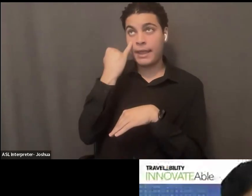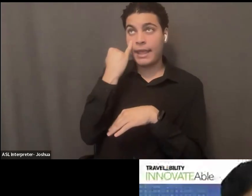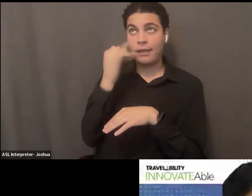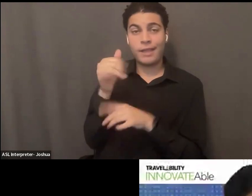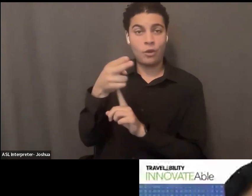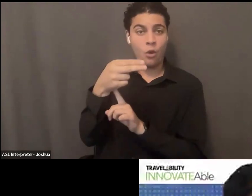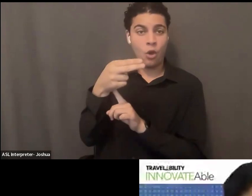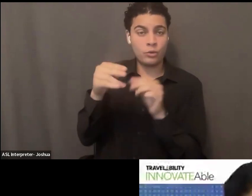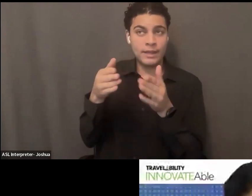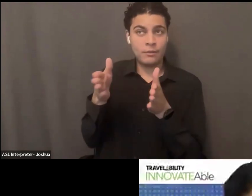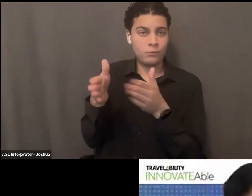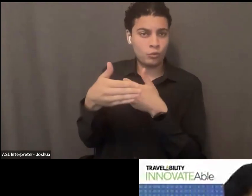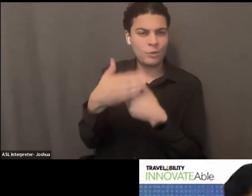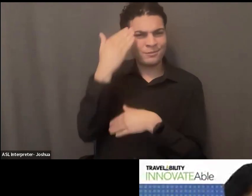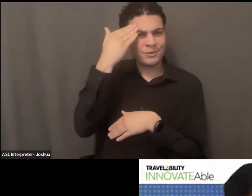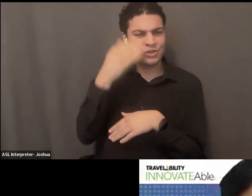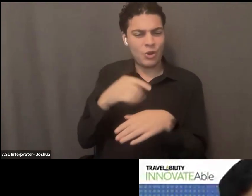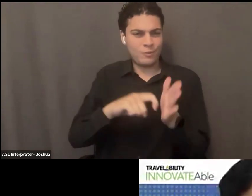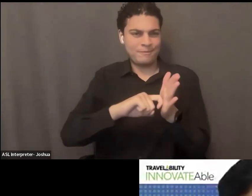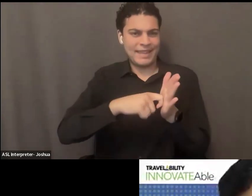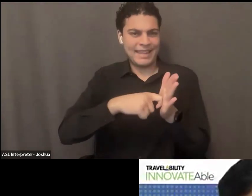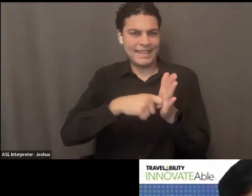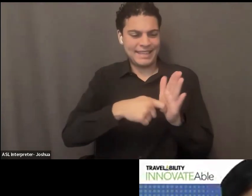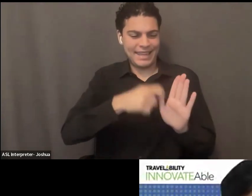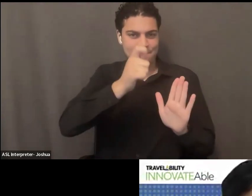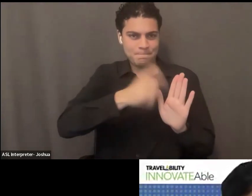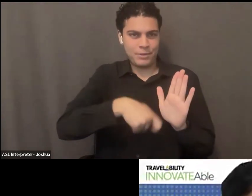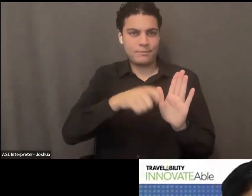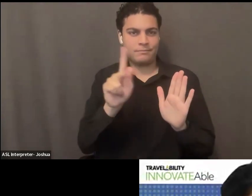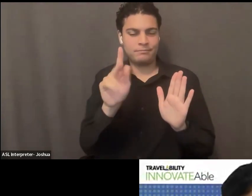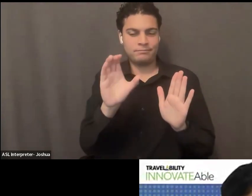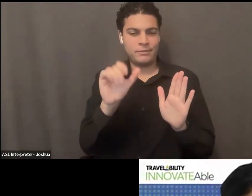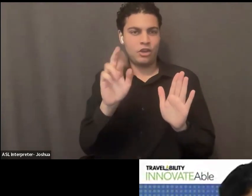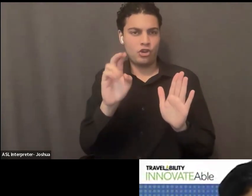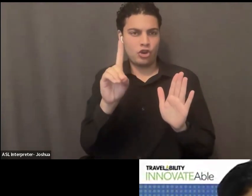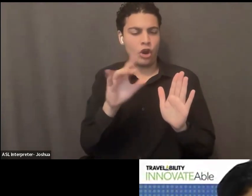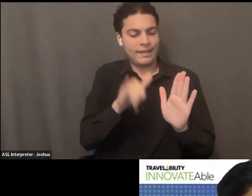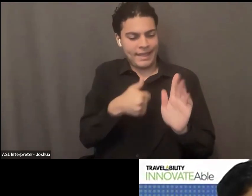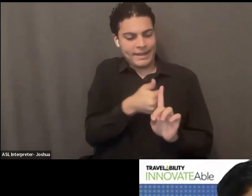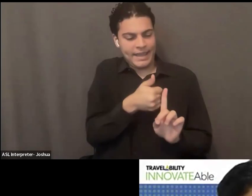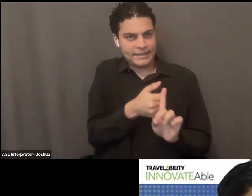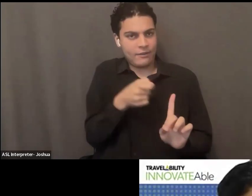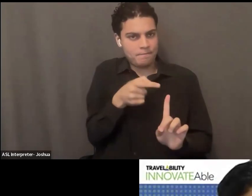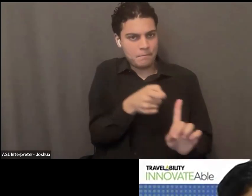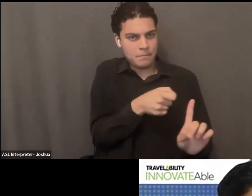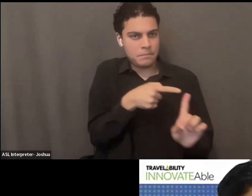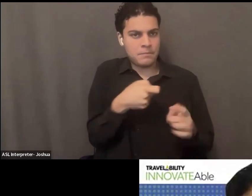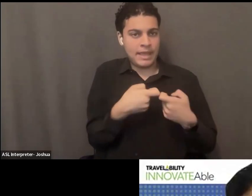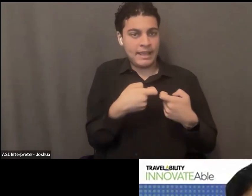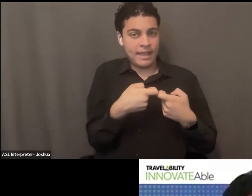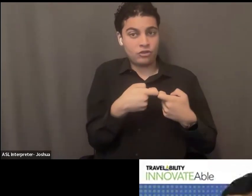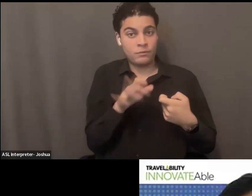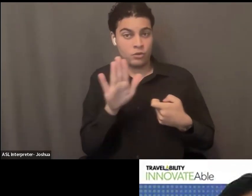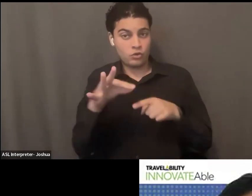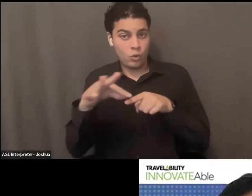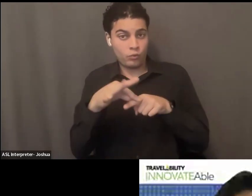key cards and that like turns on a lot of the electronics, how does that work with that technology too?